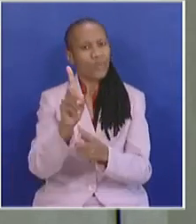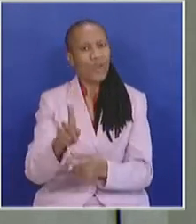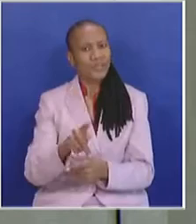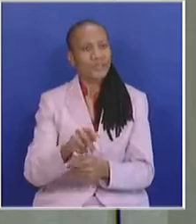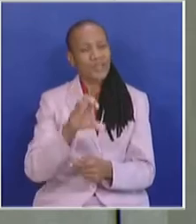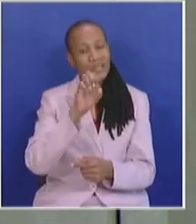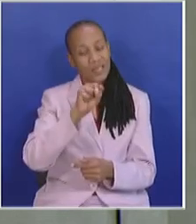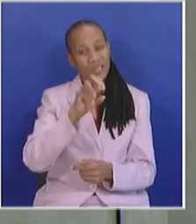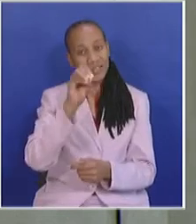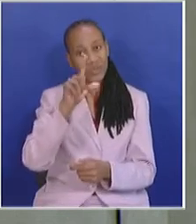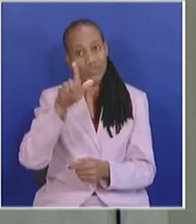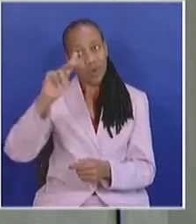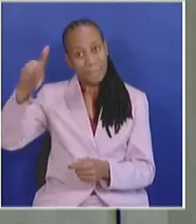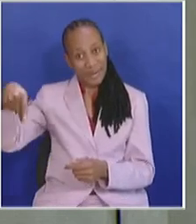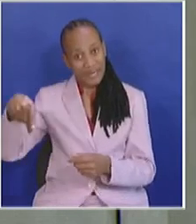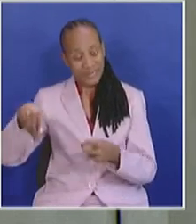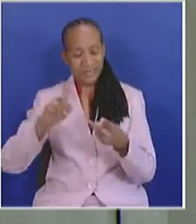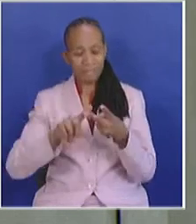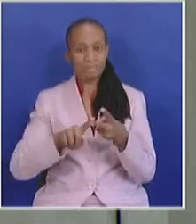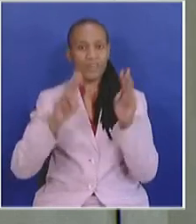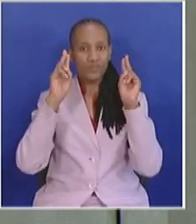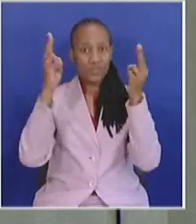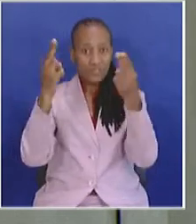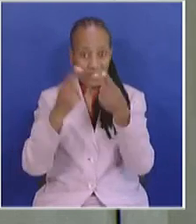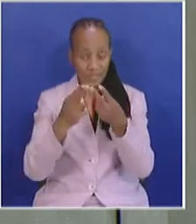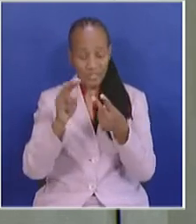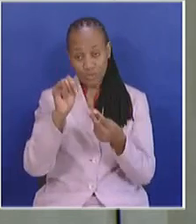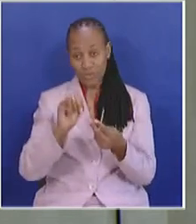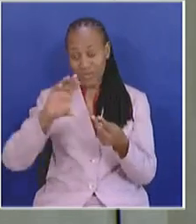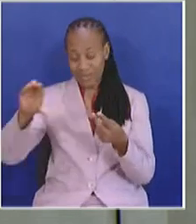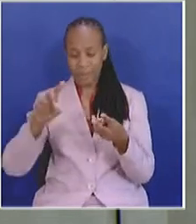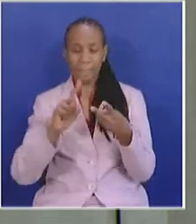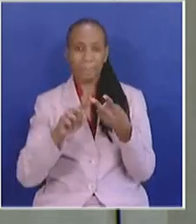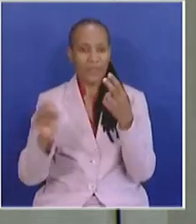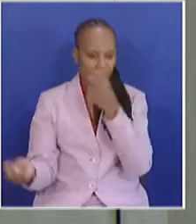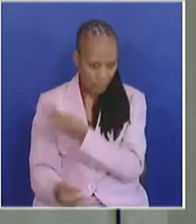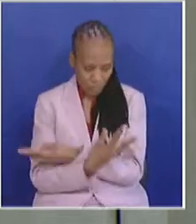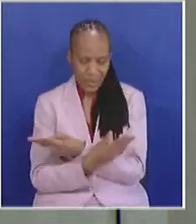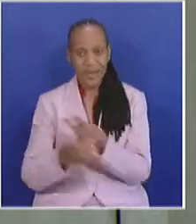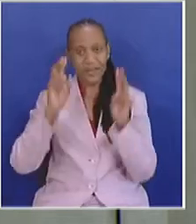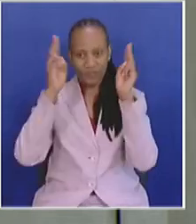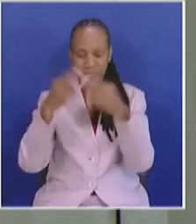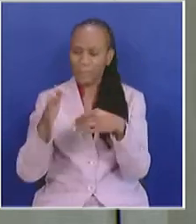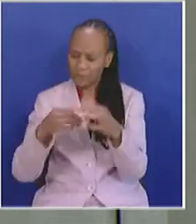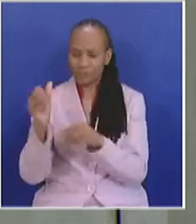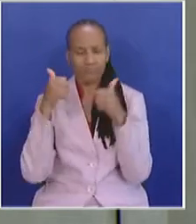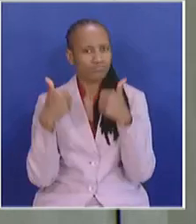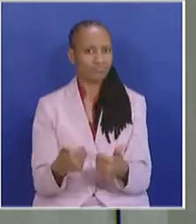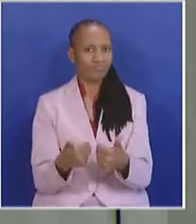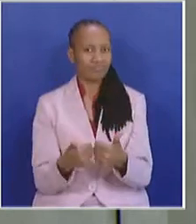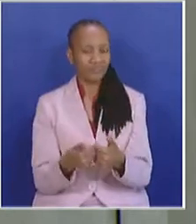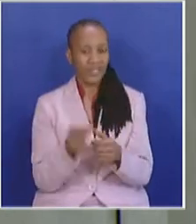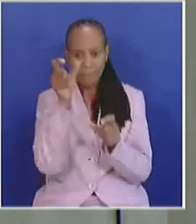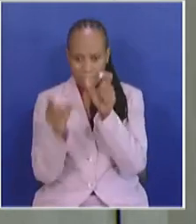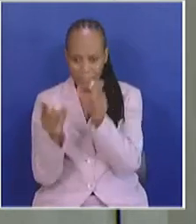Solplaatje and Mpumalanga University in the Northern Cape and Mpumalanga provinces, respectively. Enrollment of students